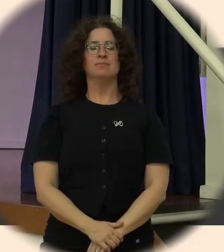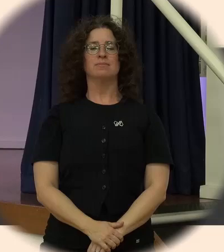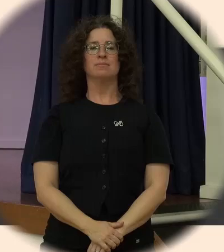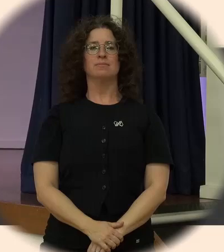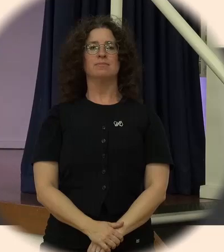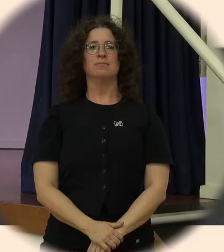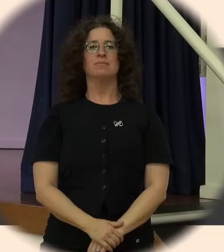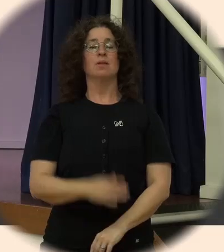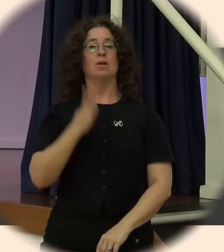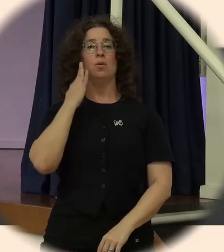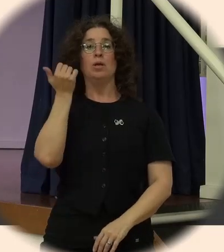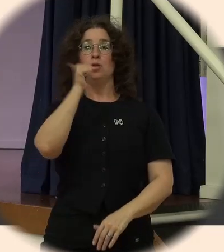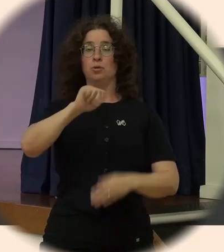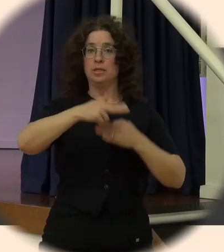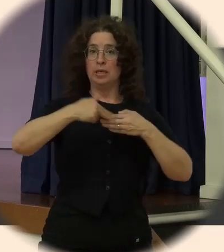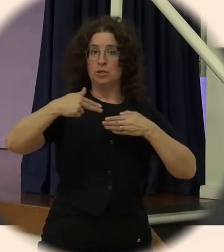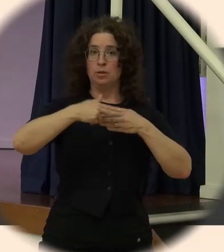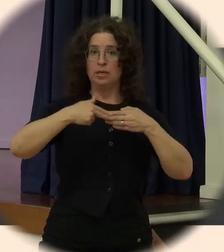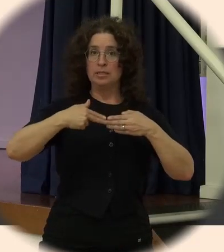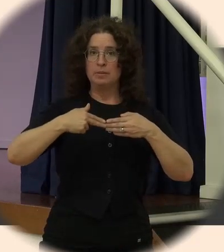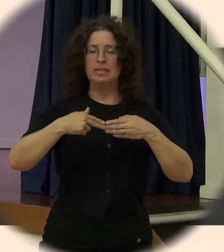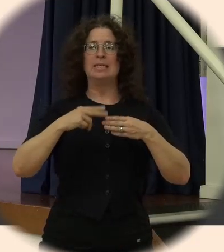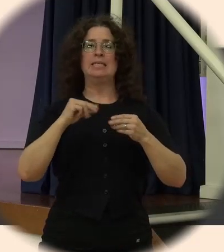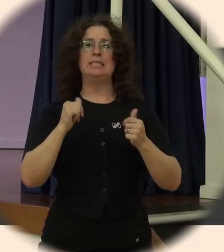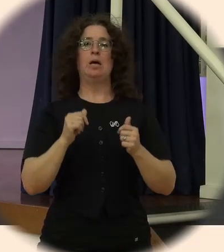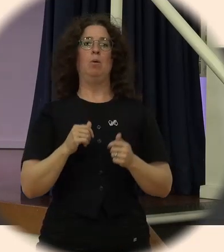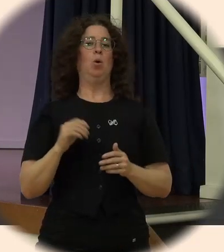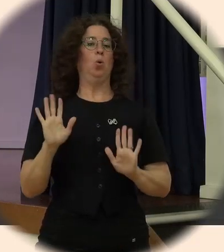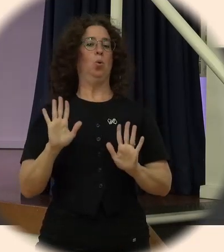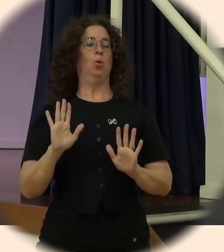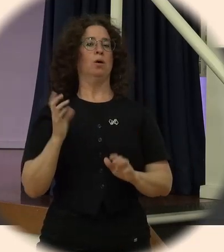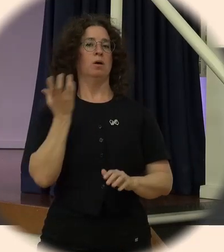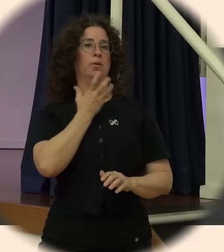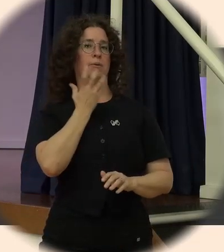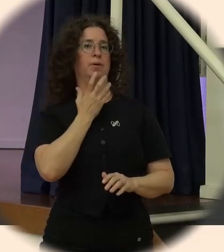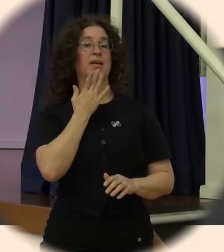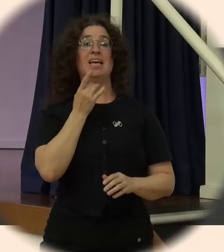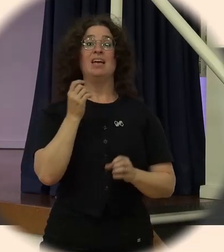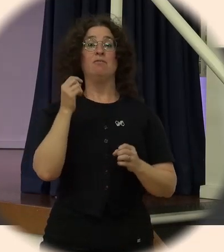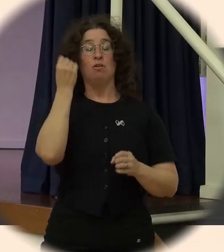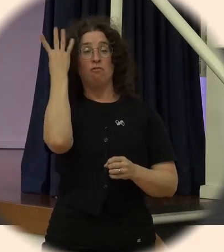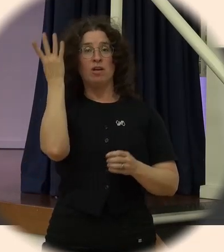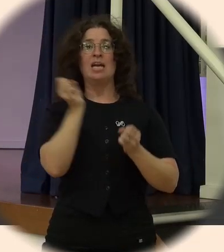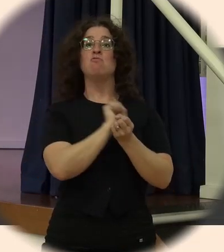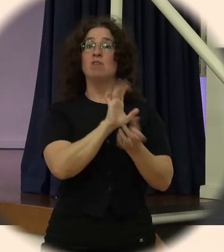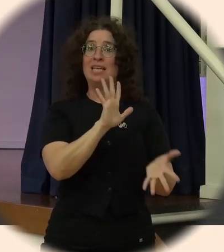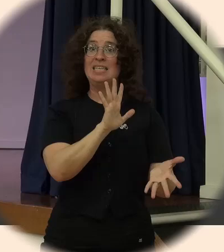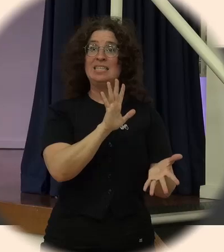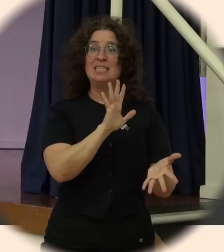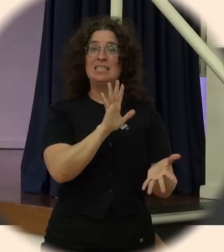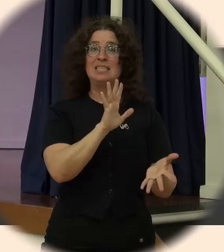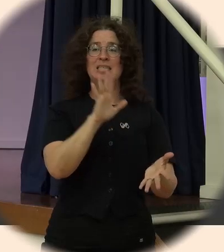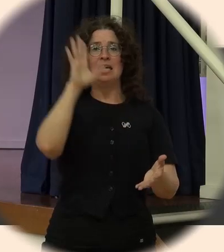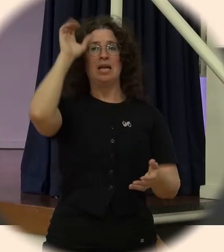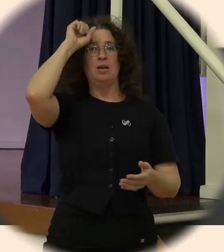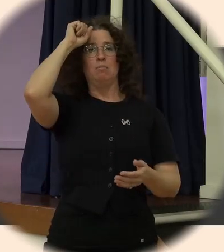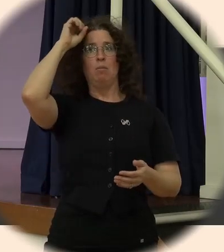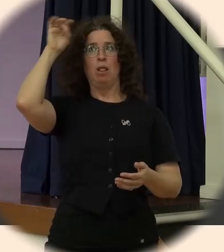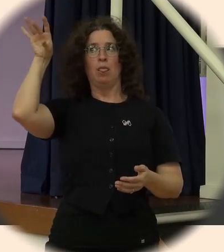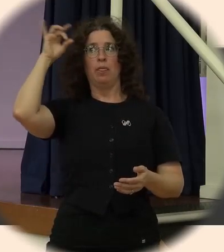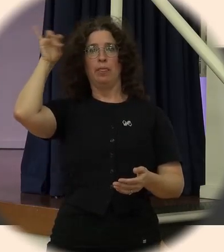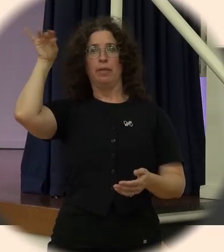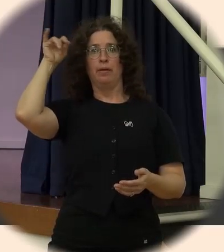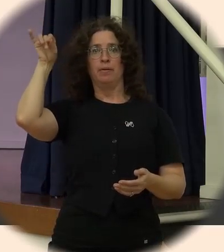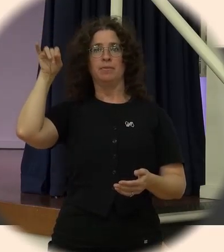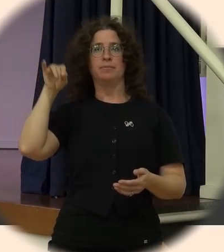When using addressables, there are some important pitfalls to watch out for. If you forget to release assets, you can run into memory leaks. Poor